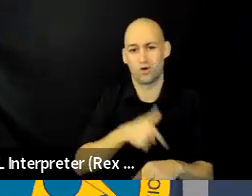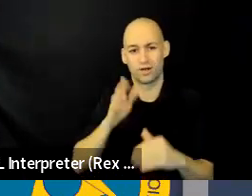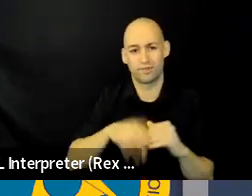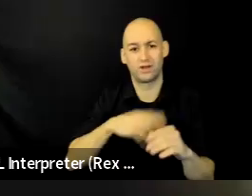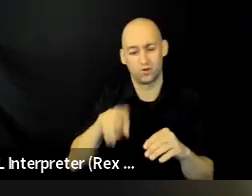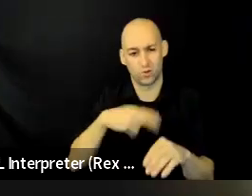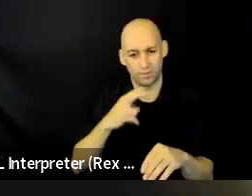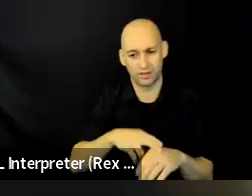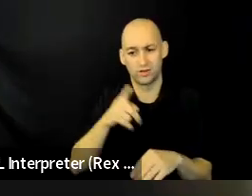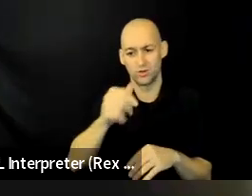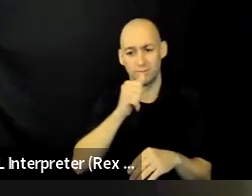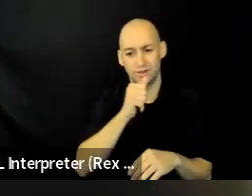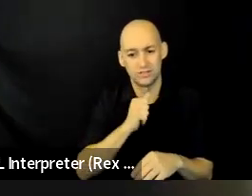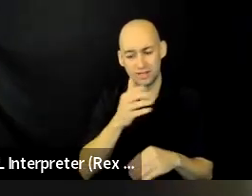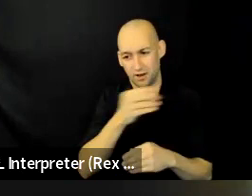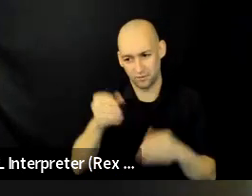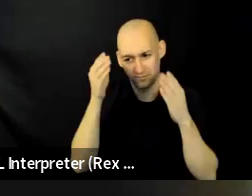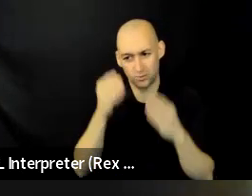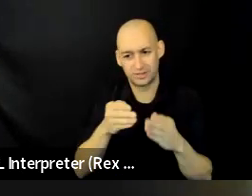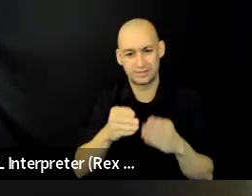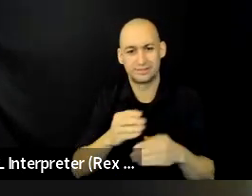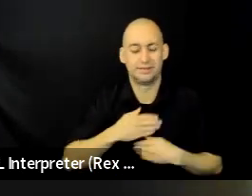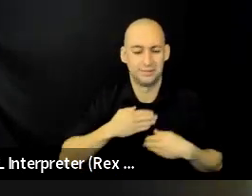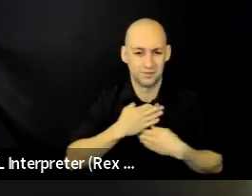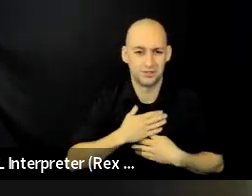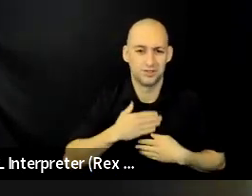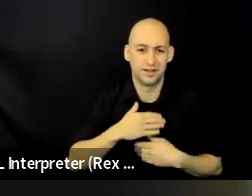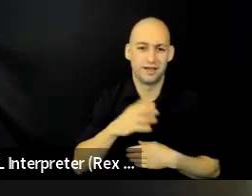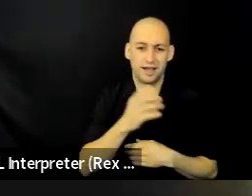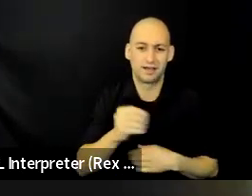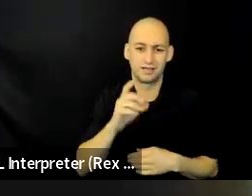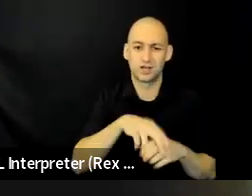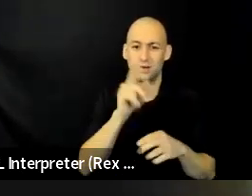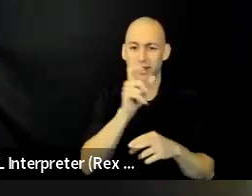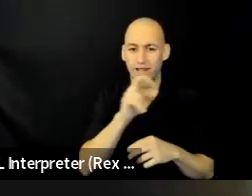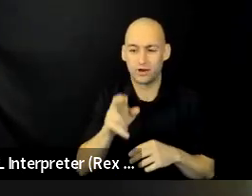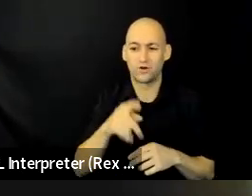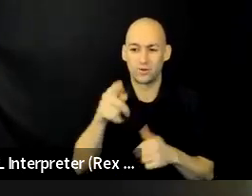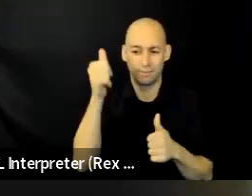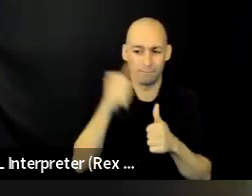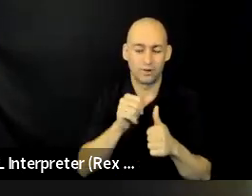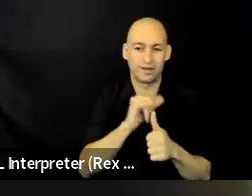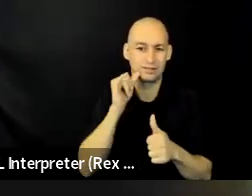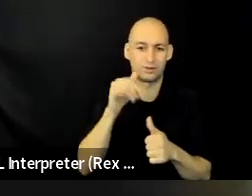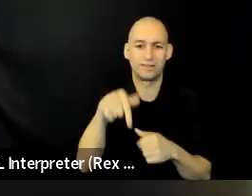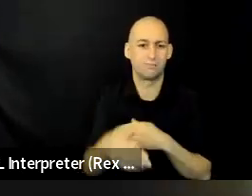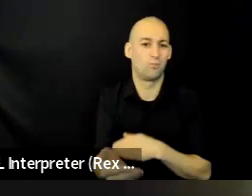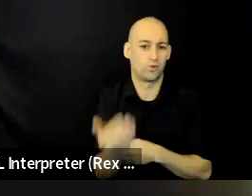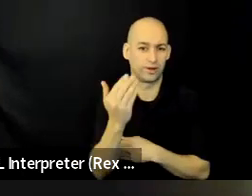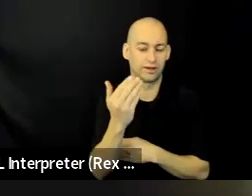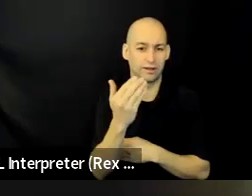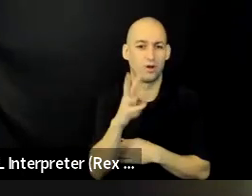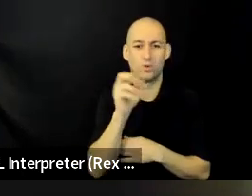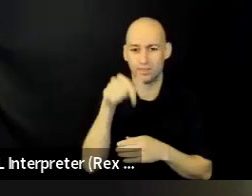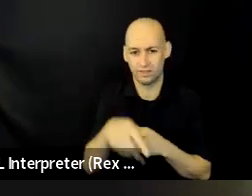Your patience and your focus are deeply appreciated. Chair Eager, you may recall, this morning, that was only